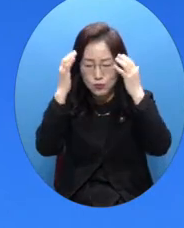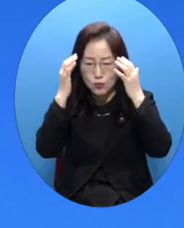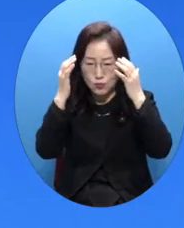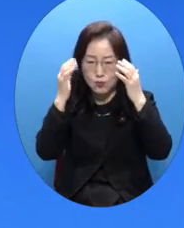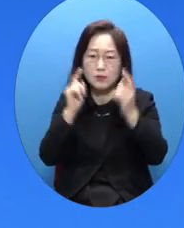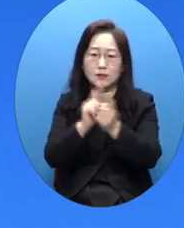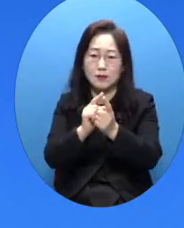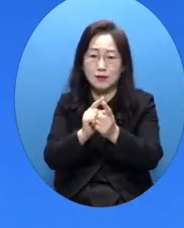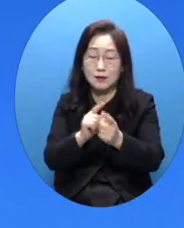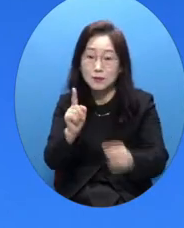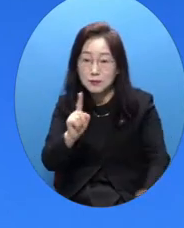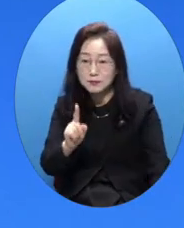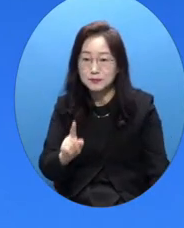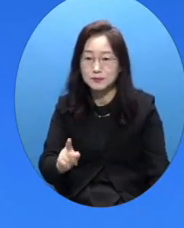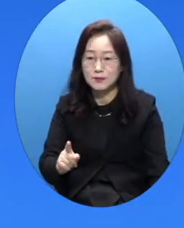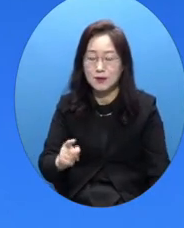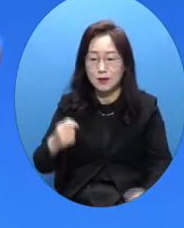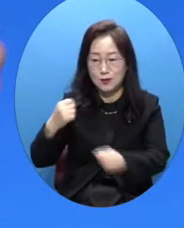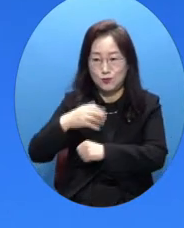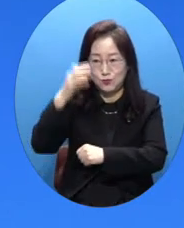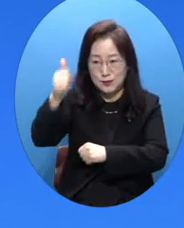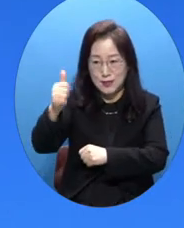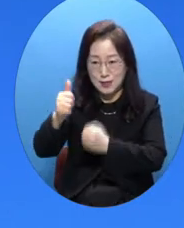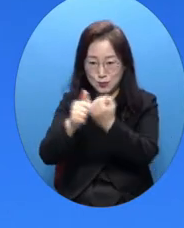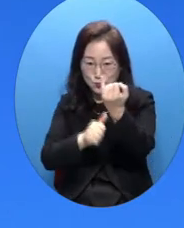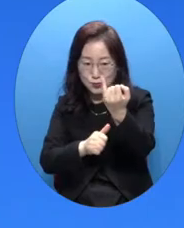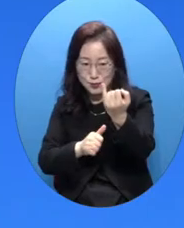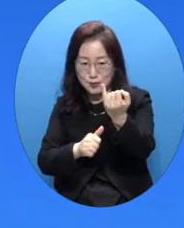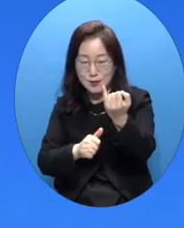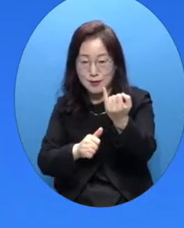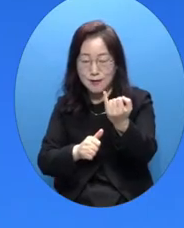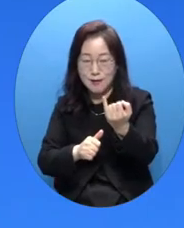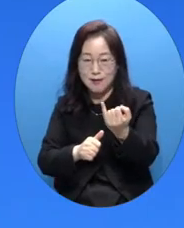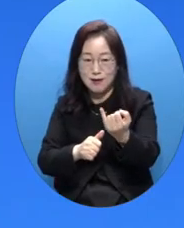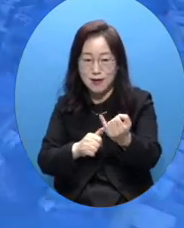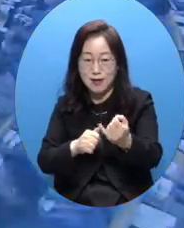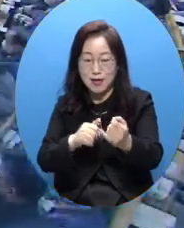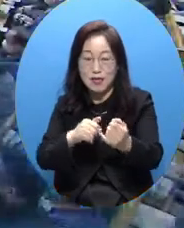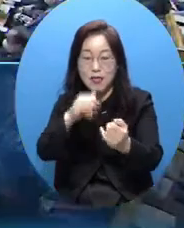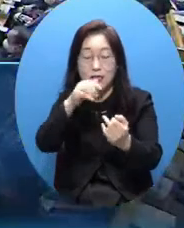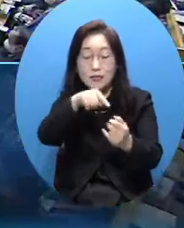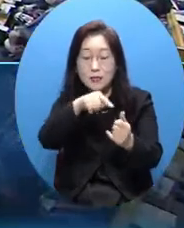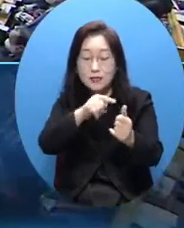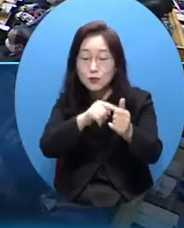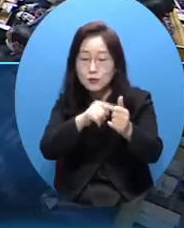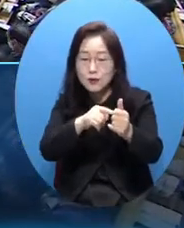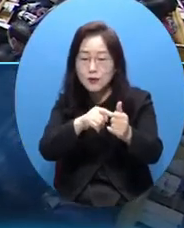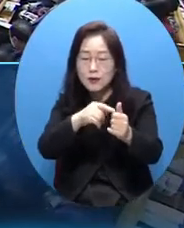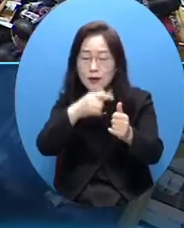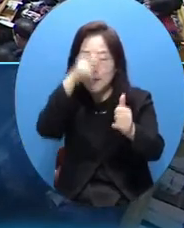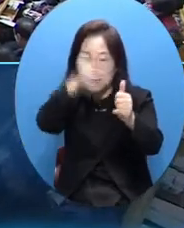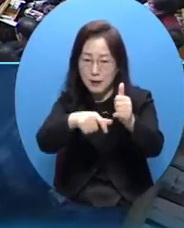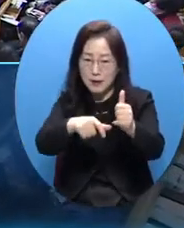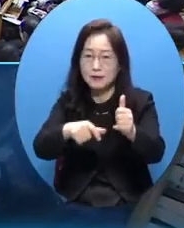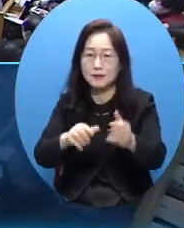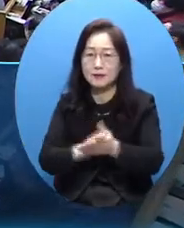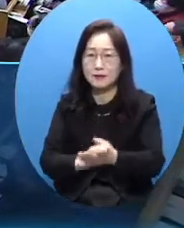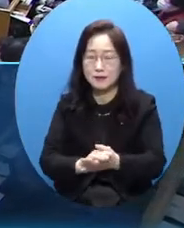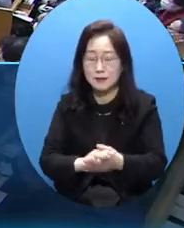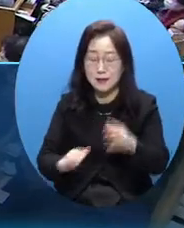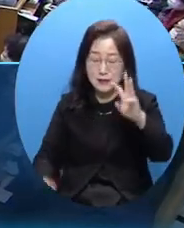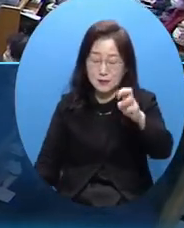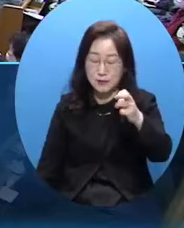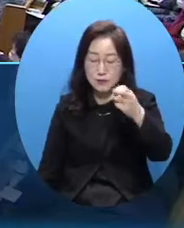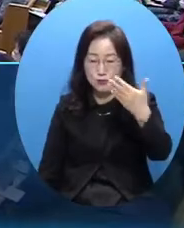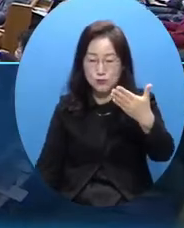he is a falsely framed and sent to prison his Joseph was working as a slave in potiphar the captain of the Guard Department's wife who framed him